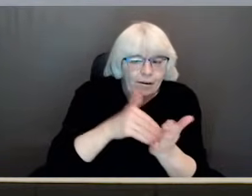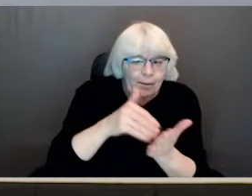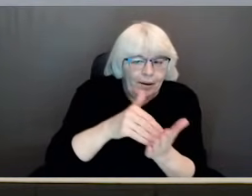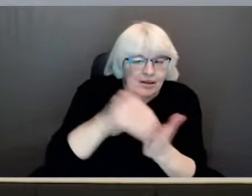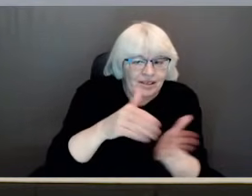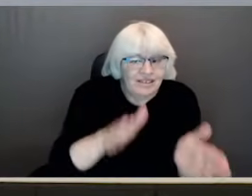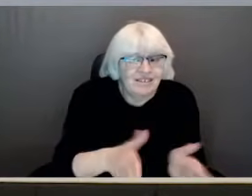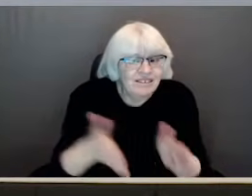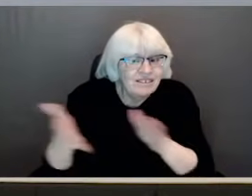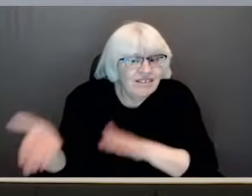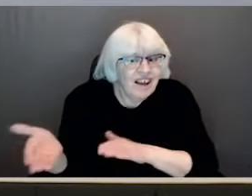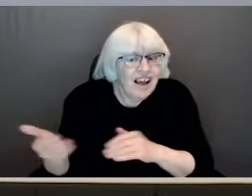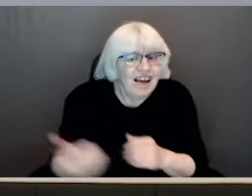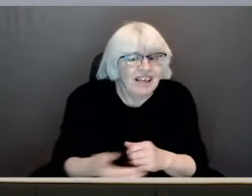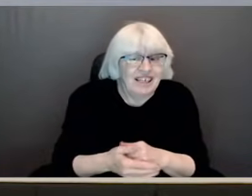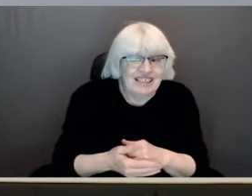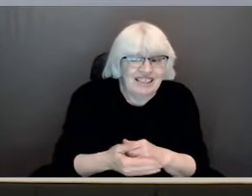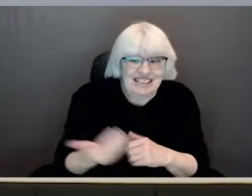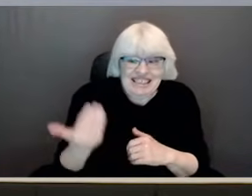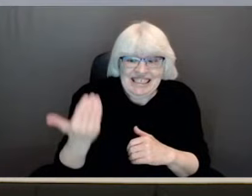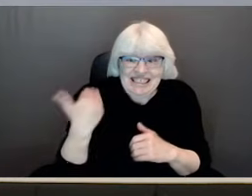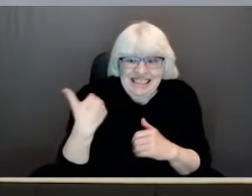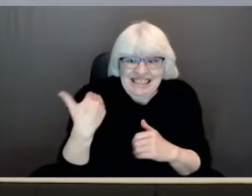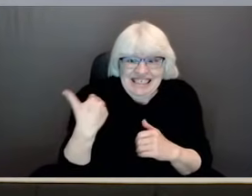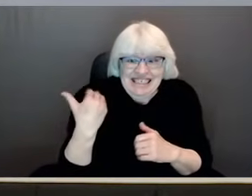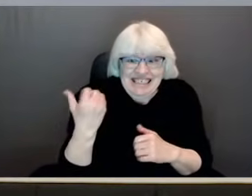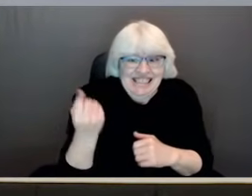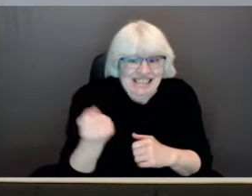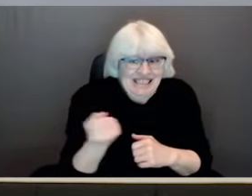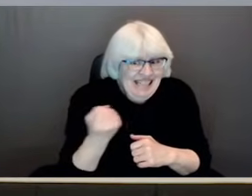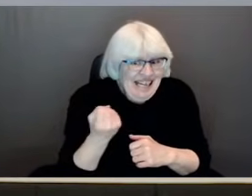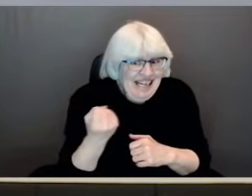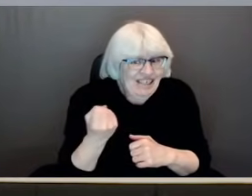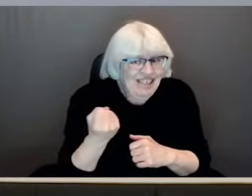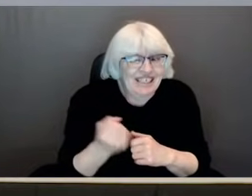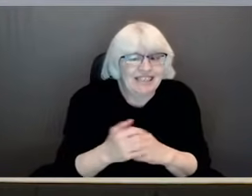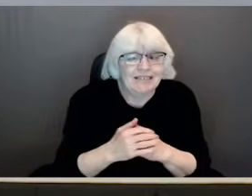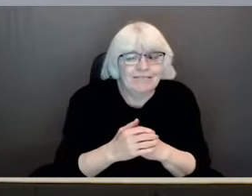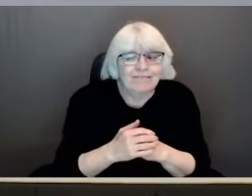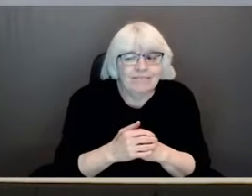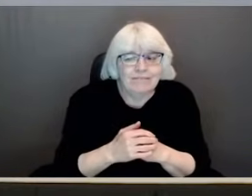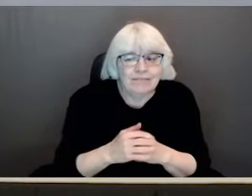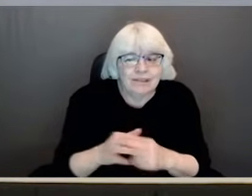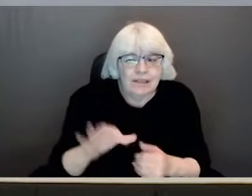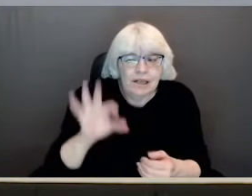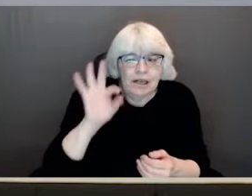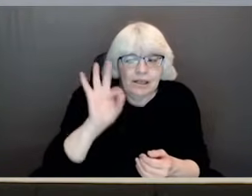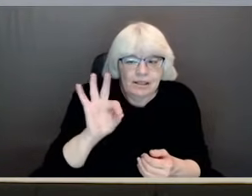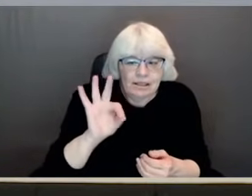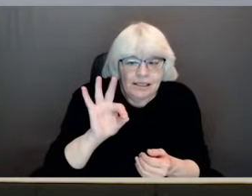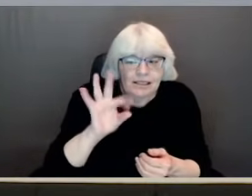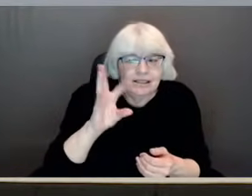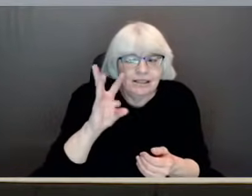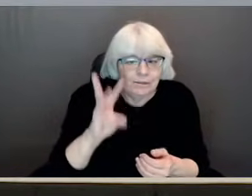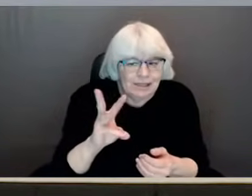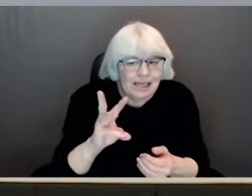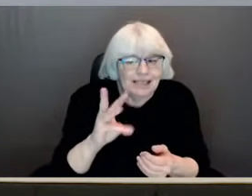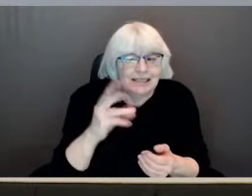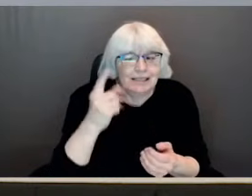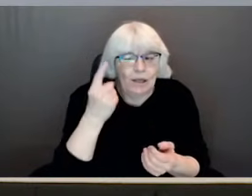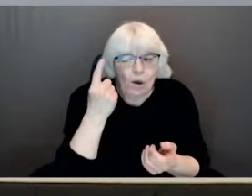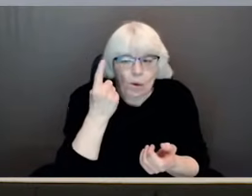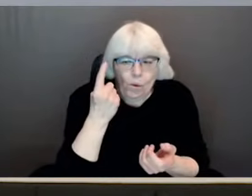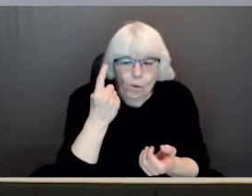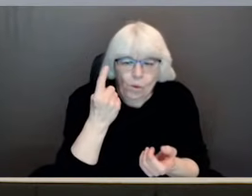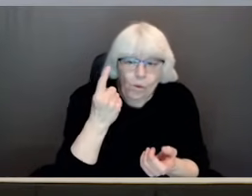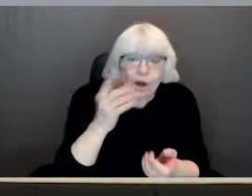93.6% of eligible residents in PEI have received at least 1 dose of COVID-19 vaccine, and 88.3%